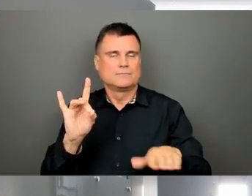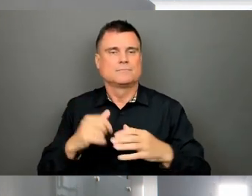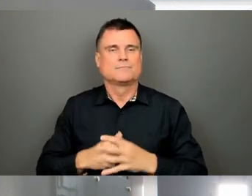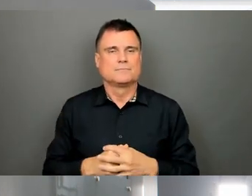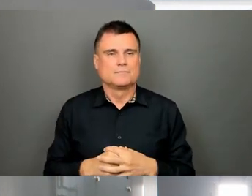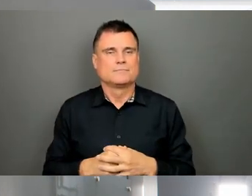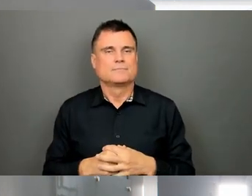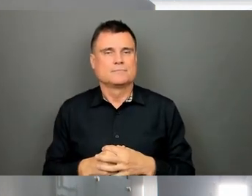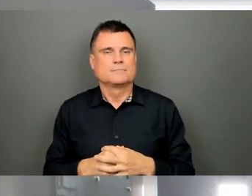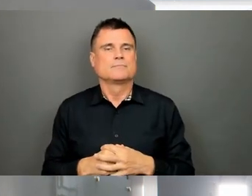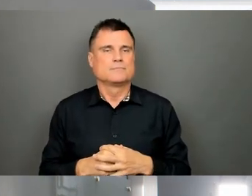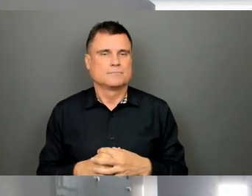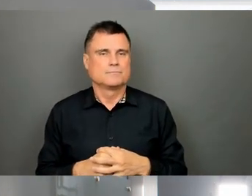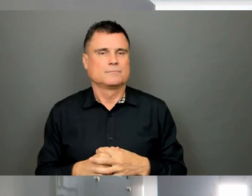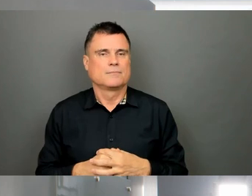8.